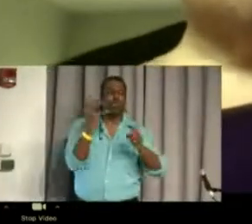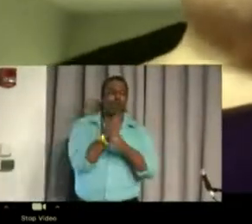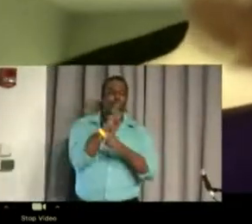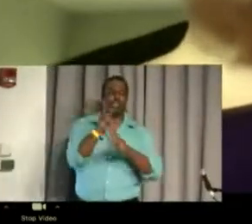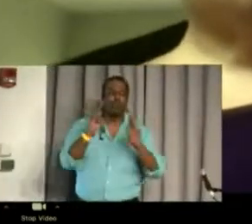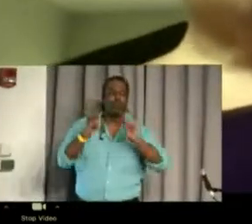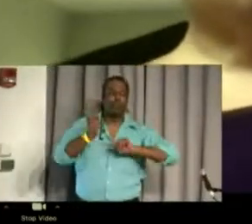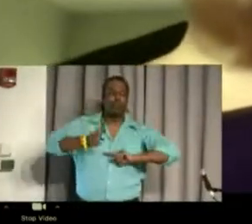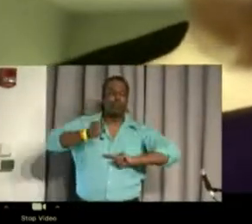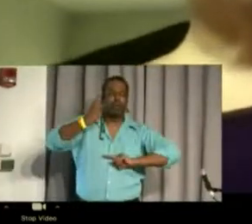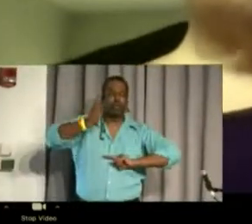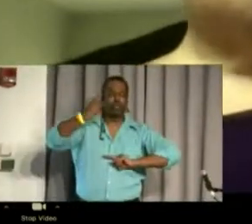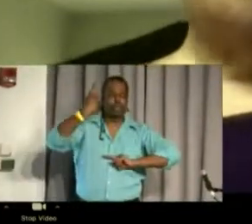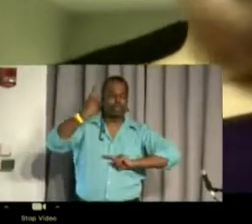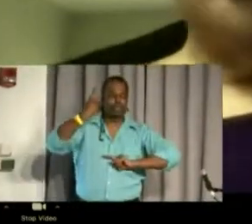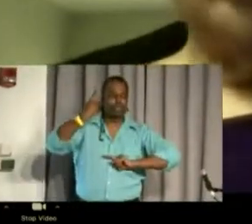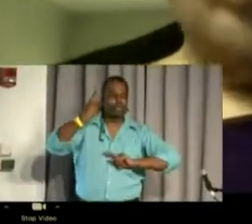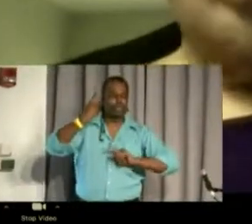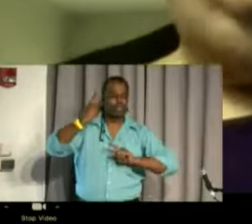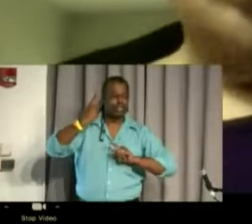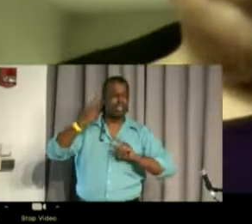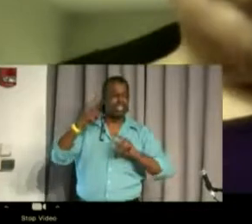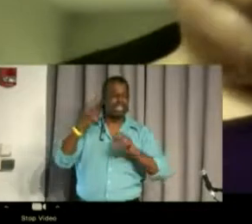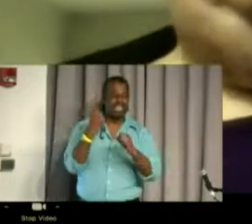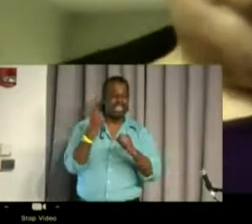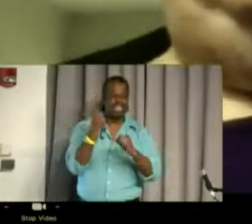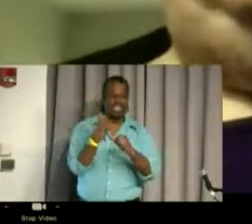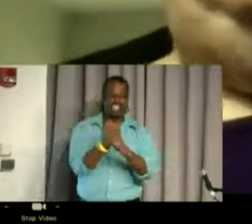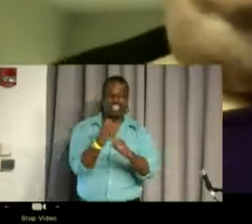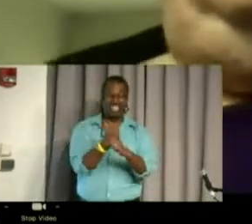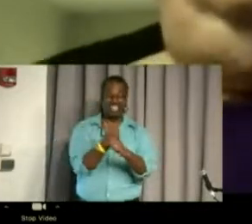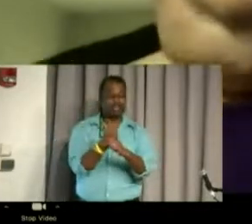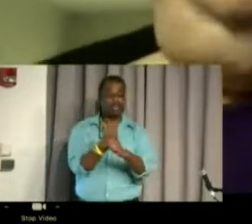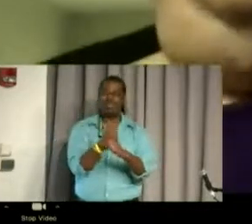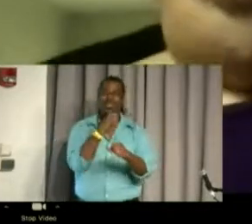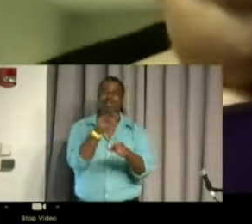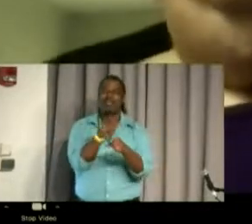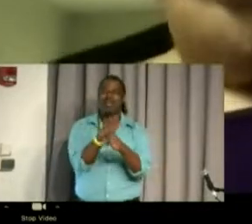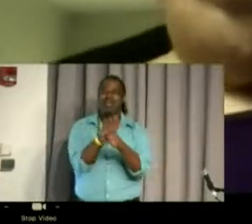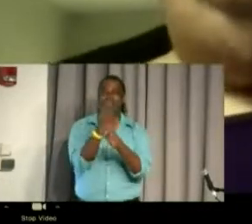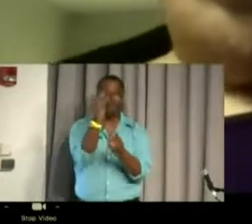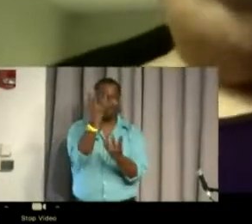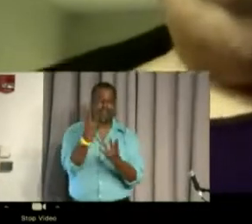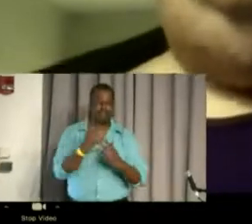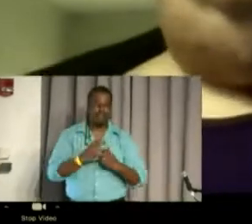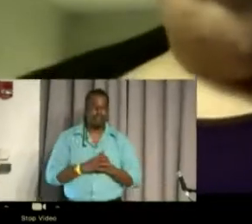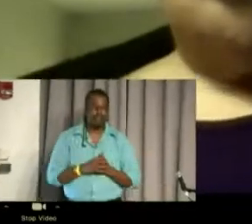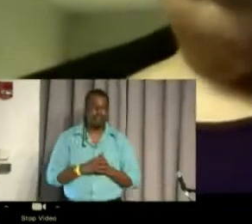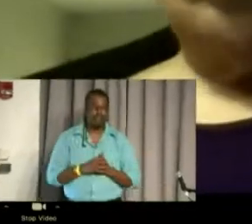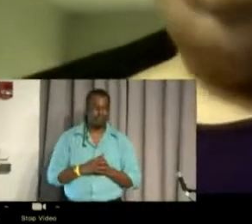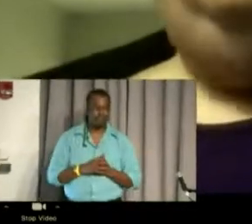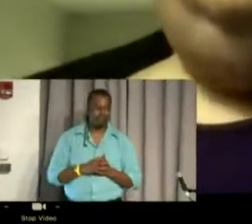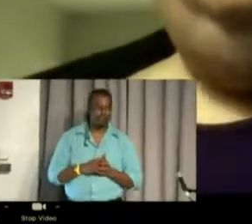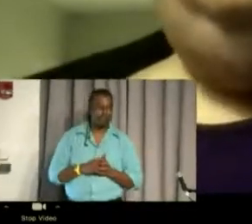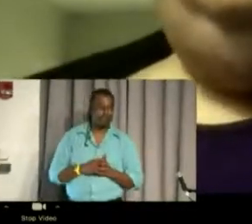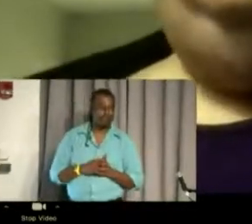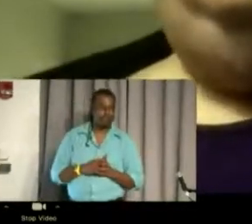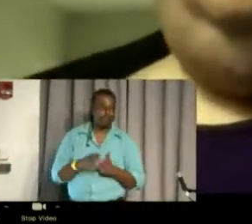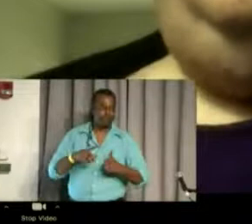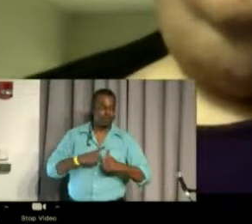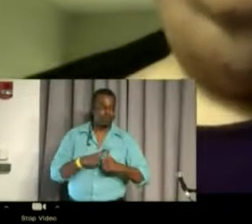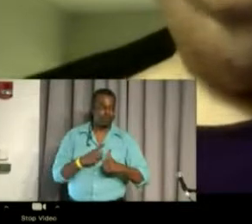clear that data and statistics are not going to get it here. So first, Silko.